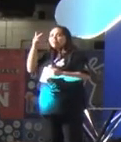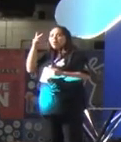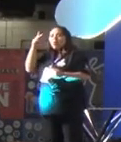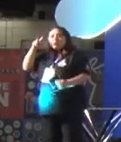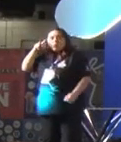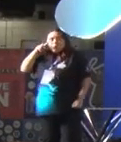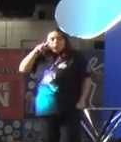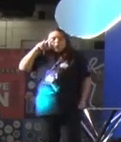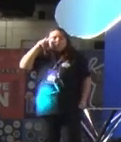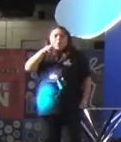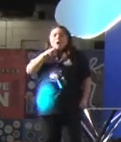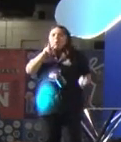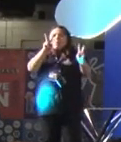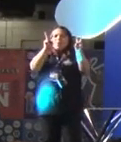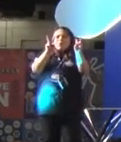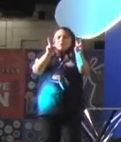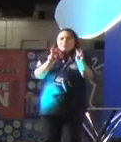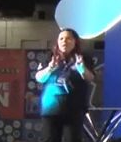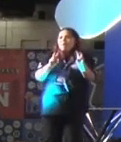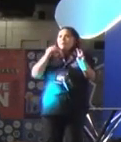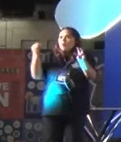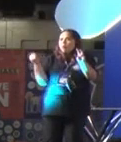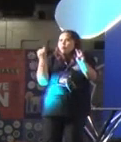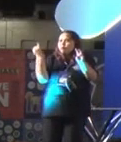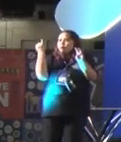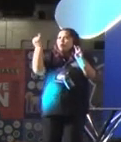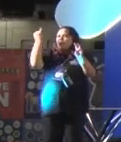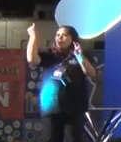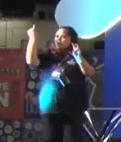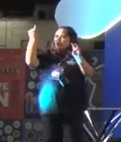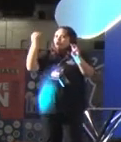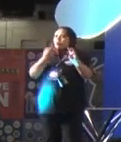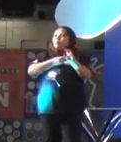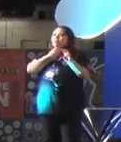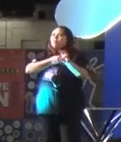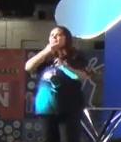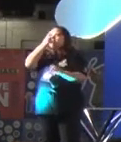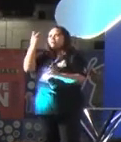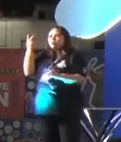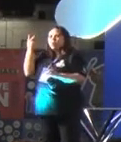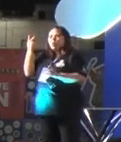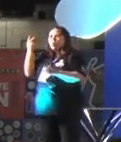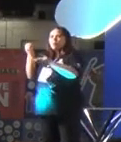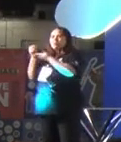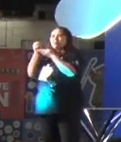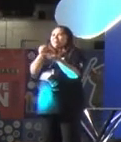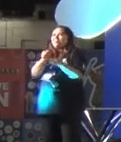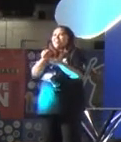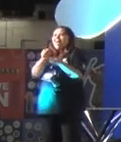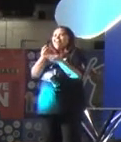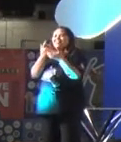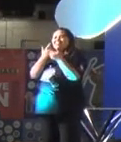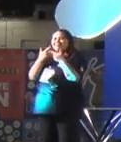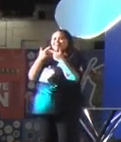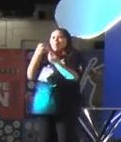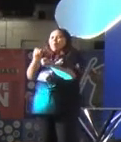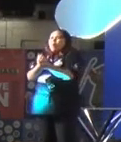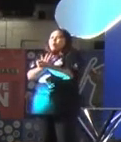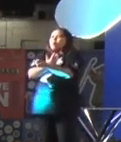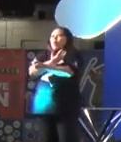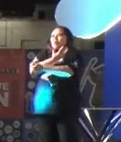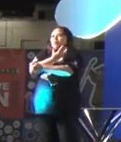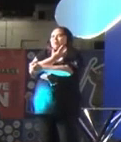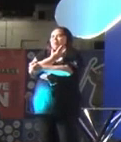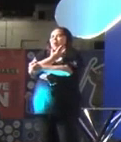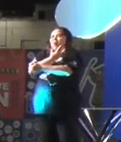of everyday people. He could bring the humor and the emotion that made science real for